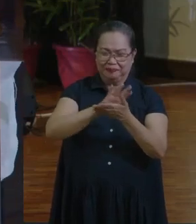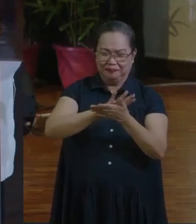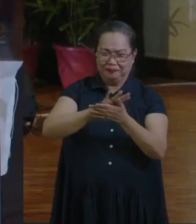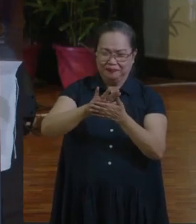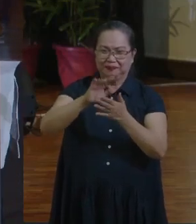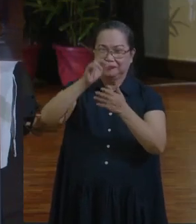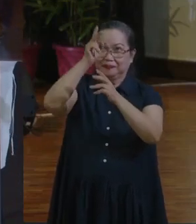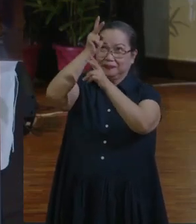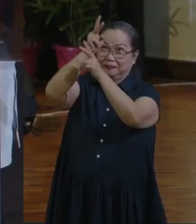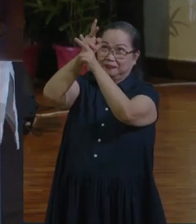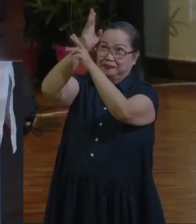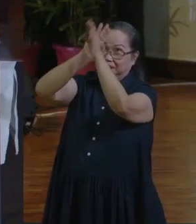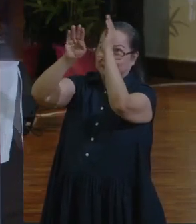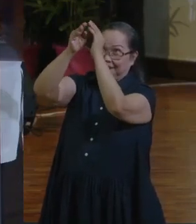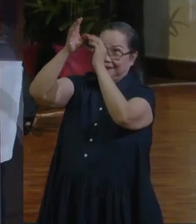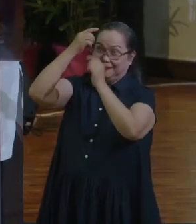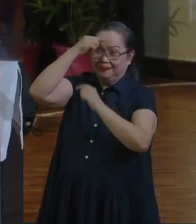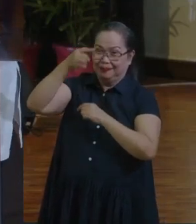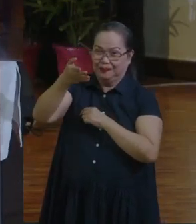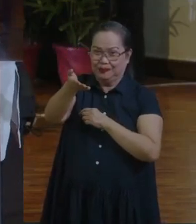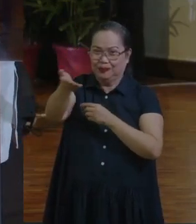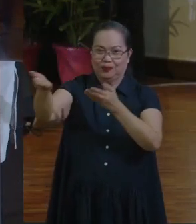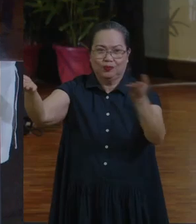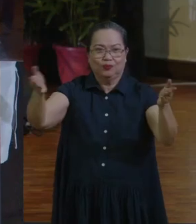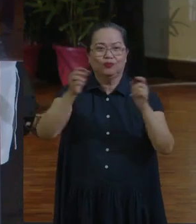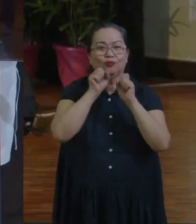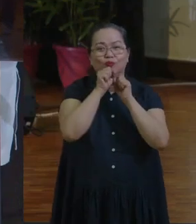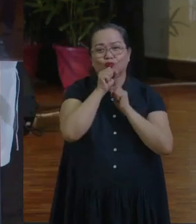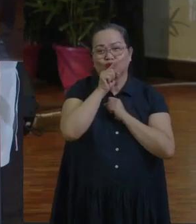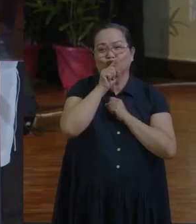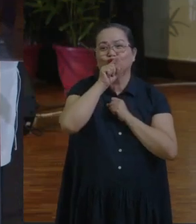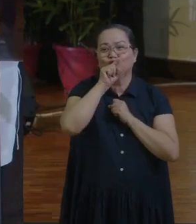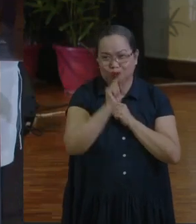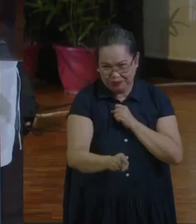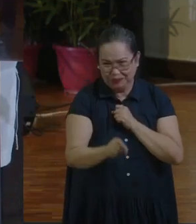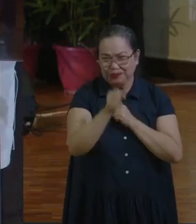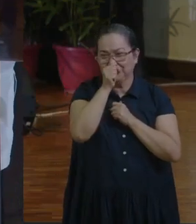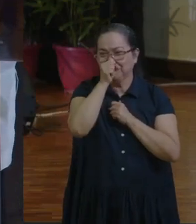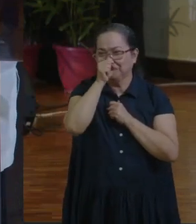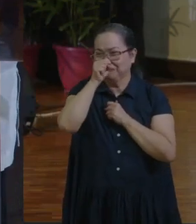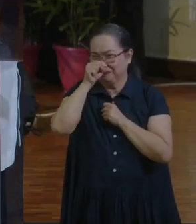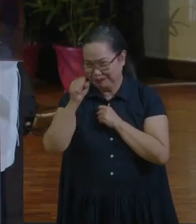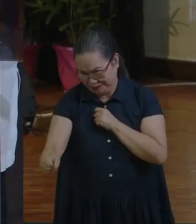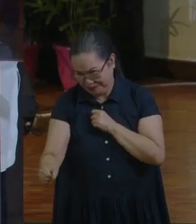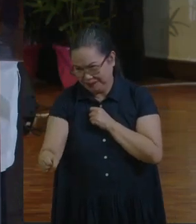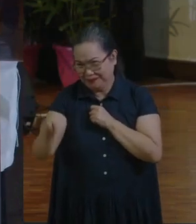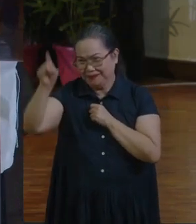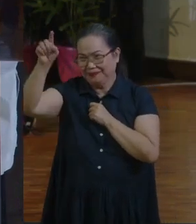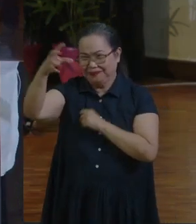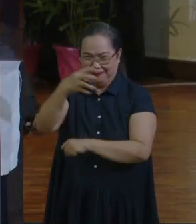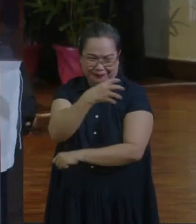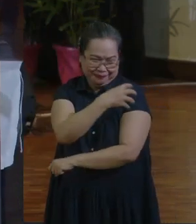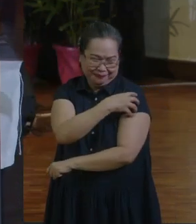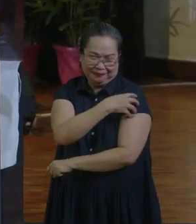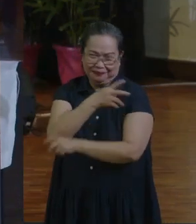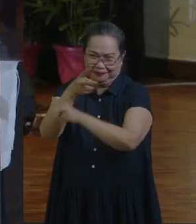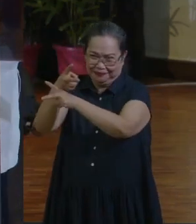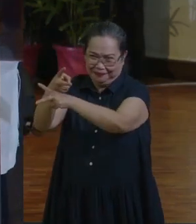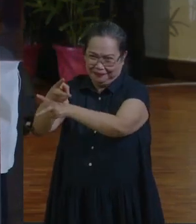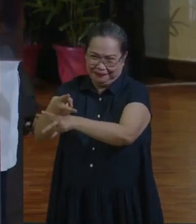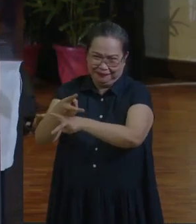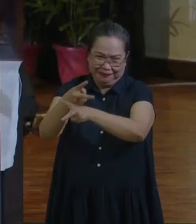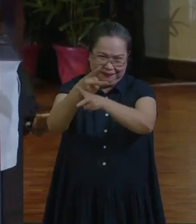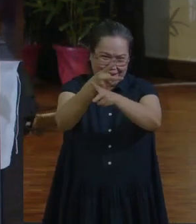in heaven for you. Sigurado na po mga kapatid. Who by God's power are being guarded